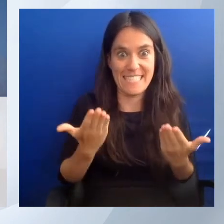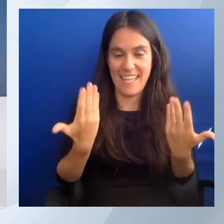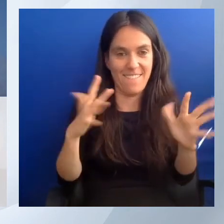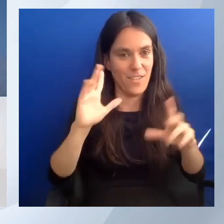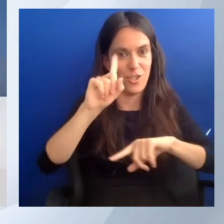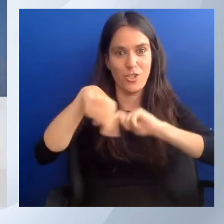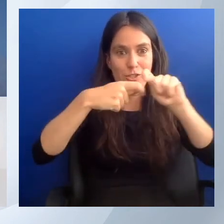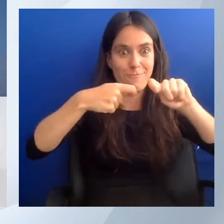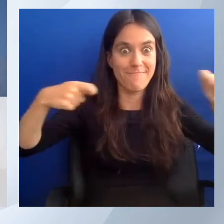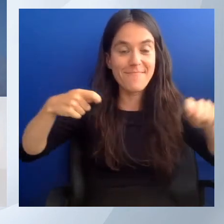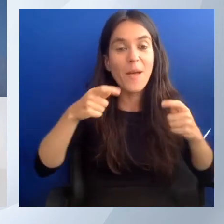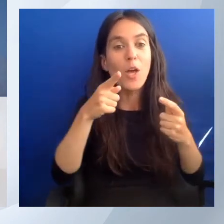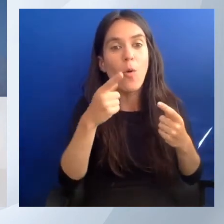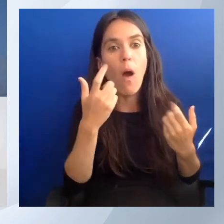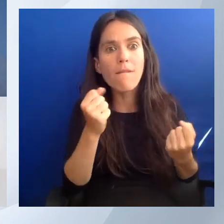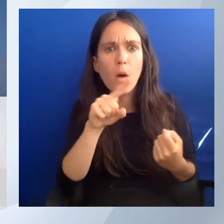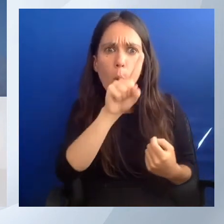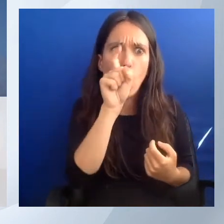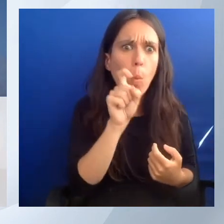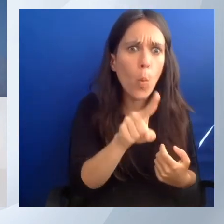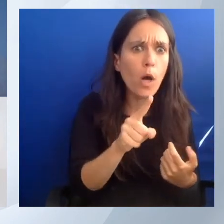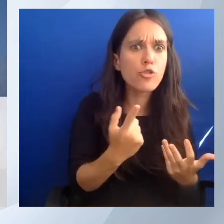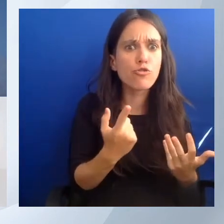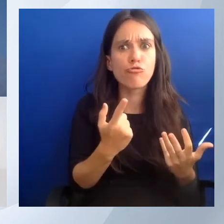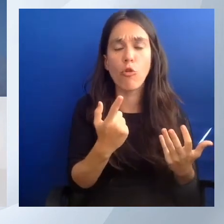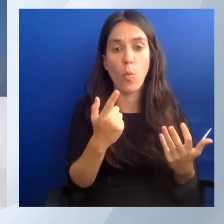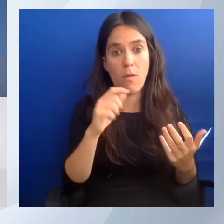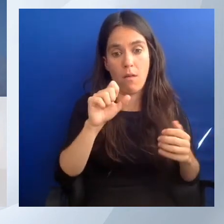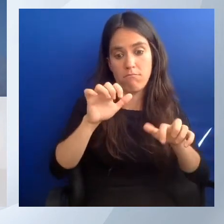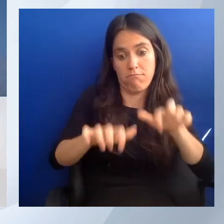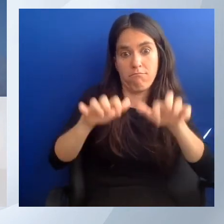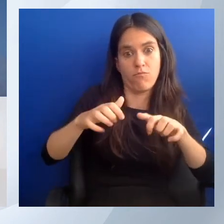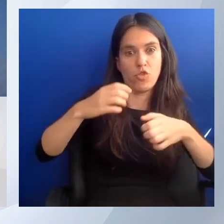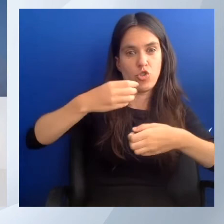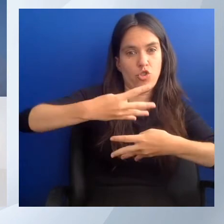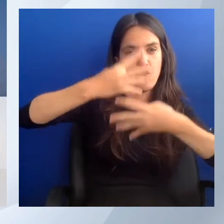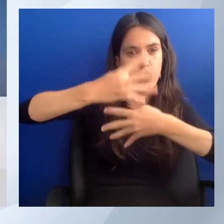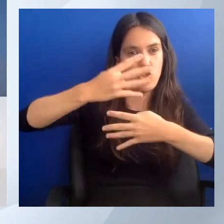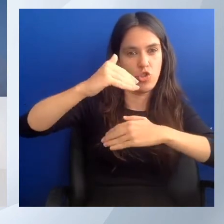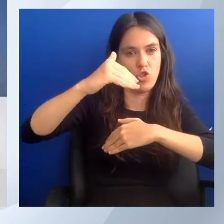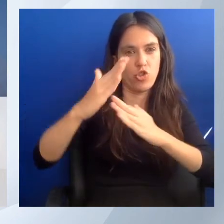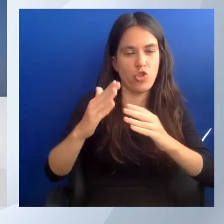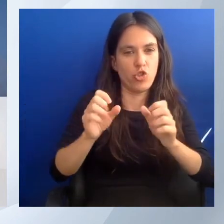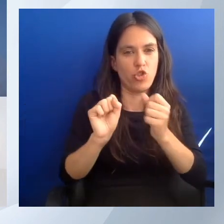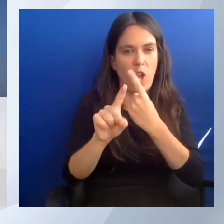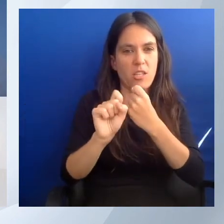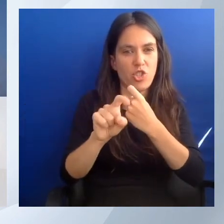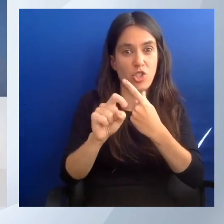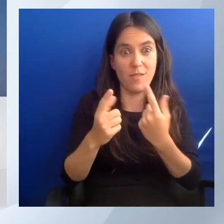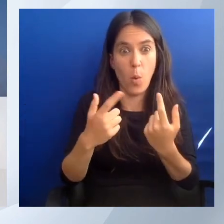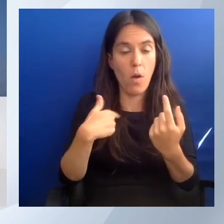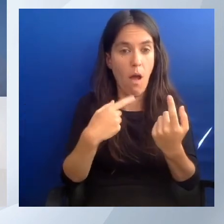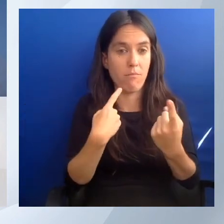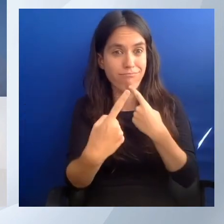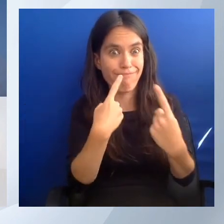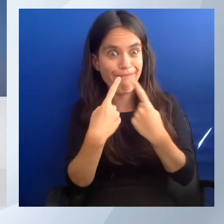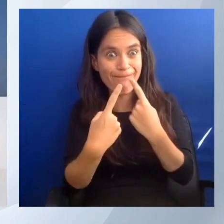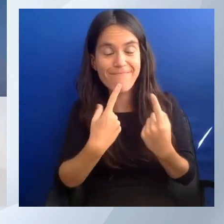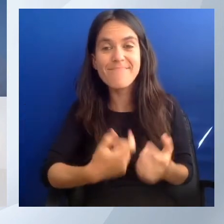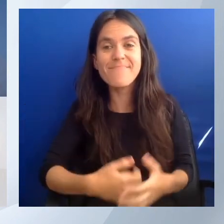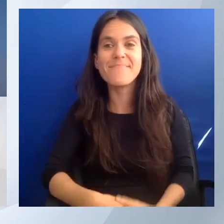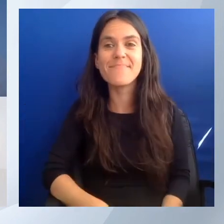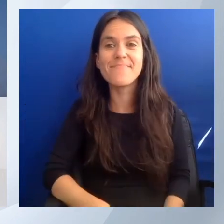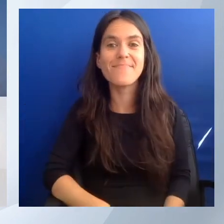any questions, you can leave them in the chat. We can talk about them. And otherwise, contact